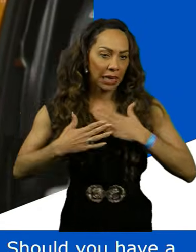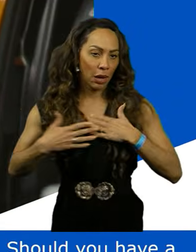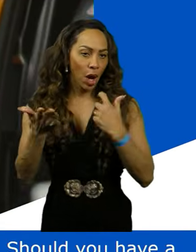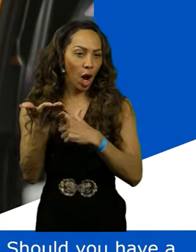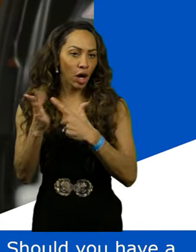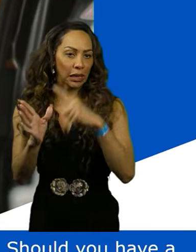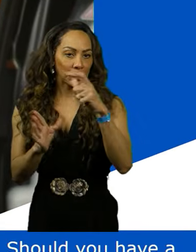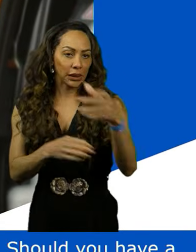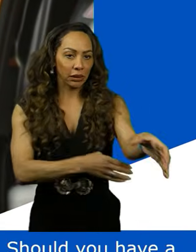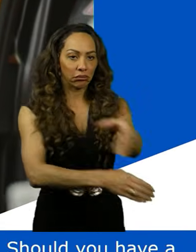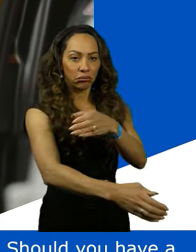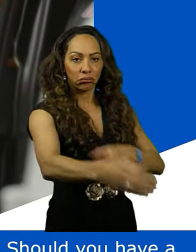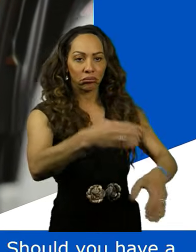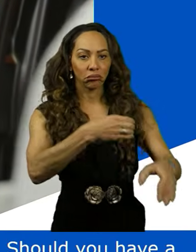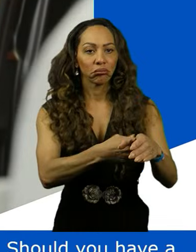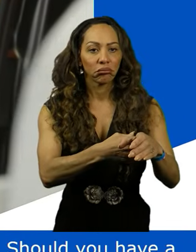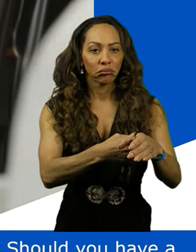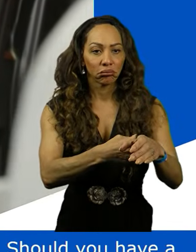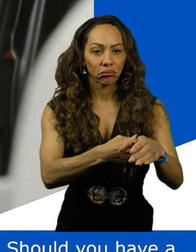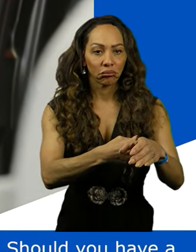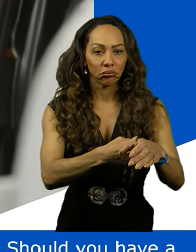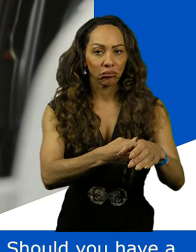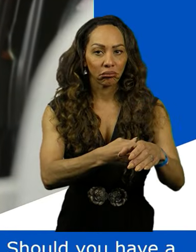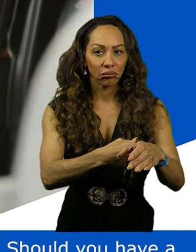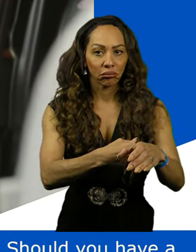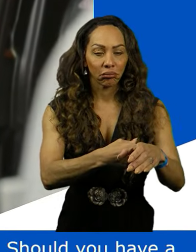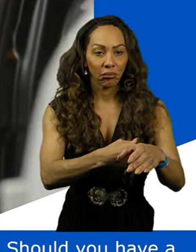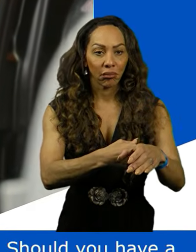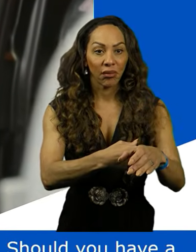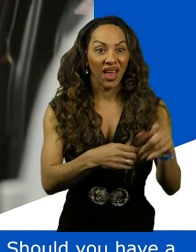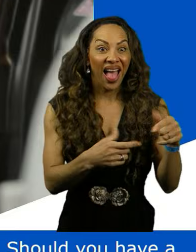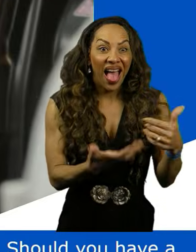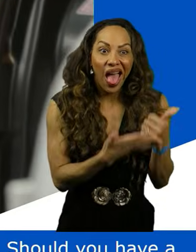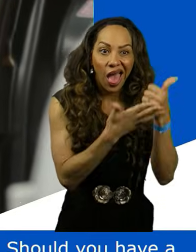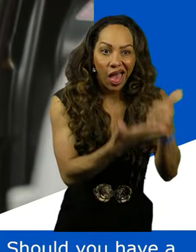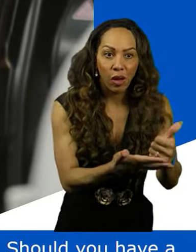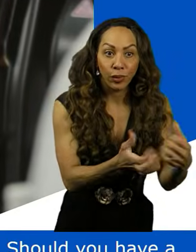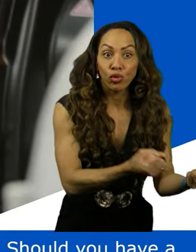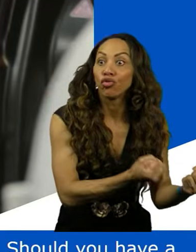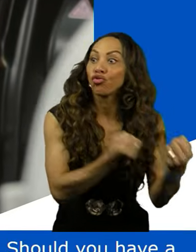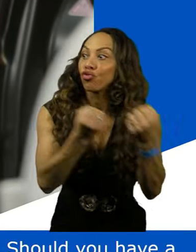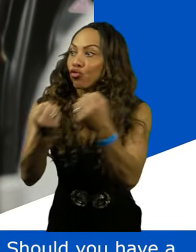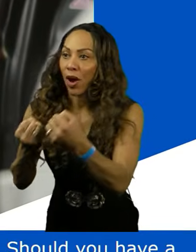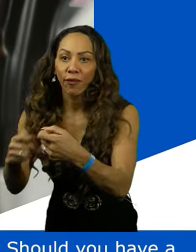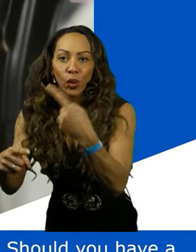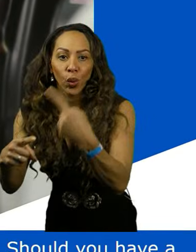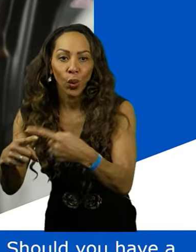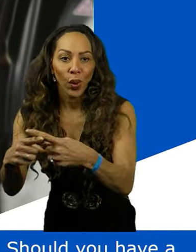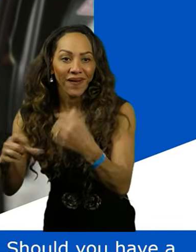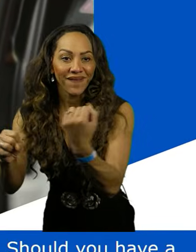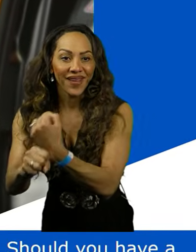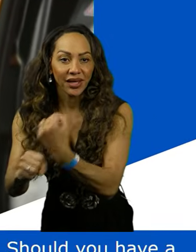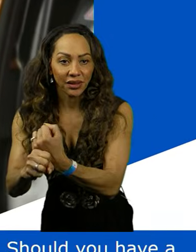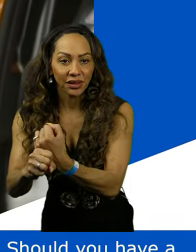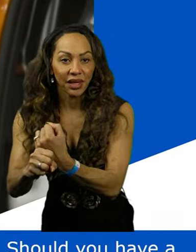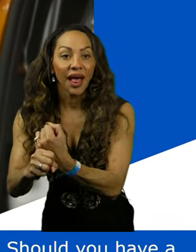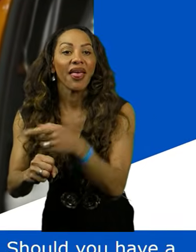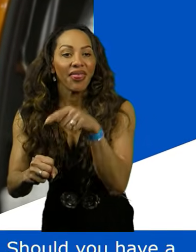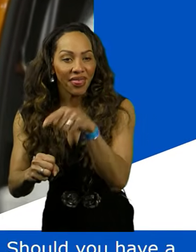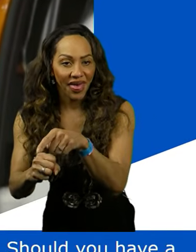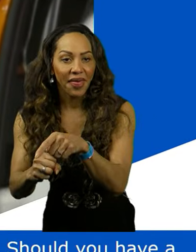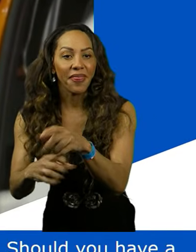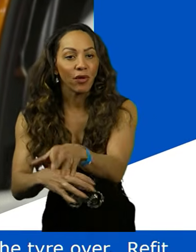Fit. Once you arrive at Quick Fit, they will swap the tyre over for you, refit your original wheel, and they will keep hold of our spare